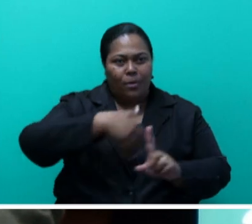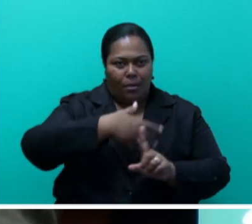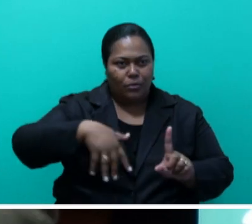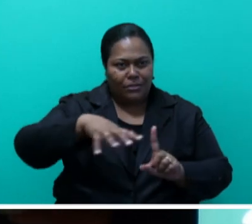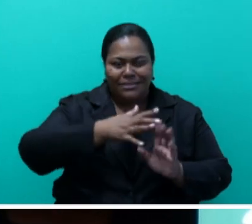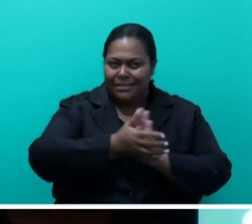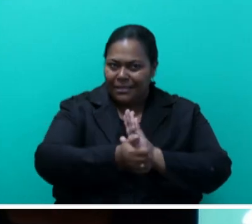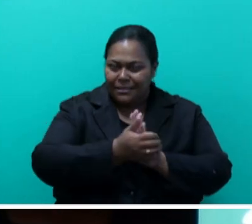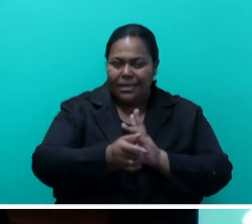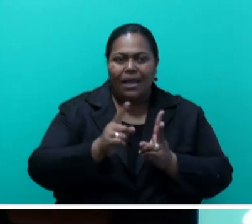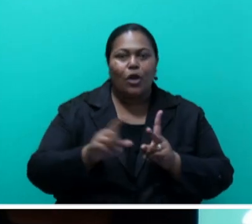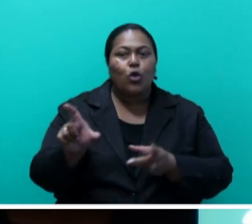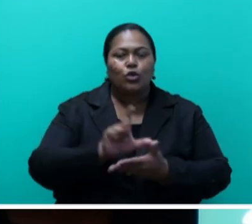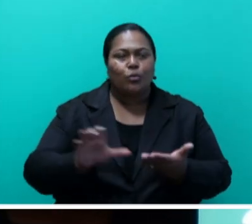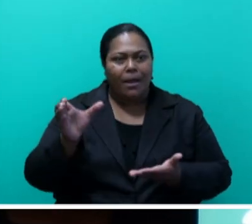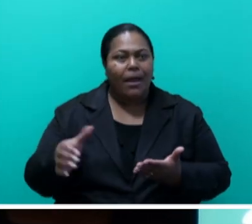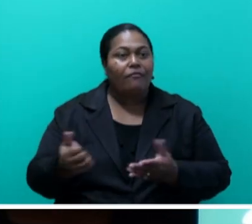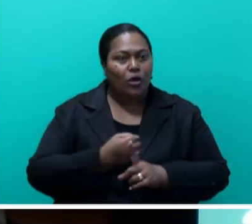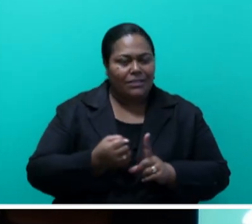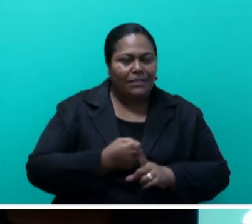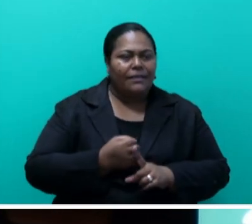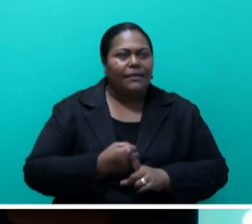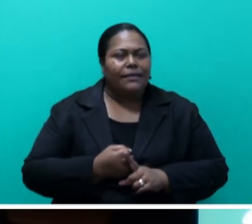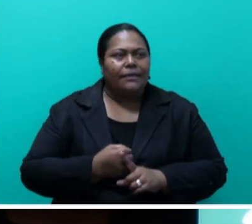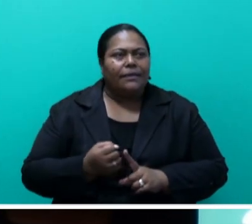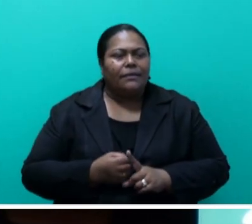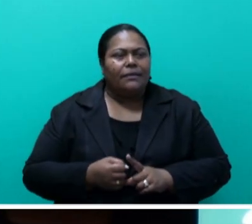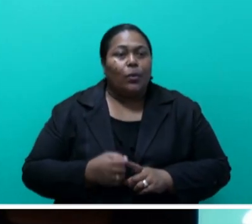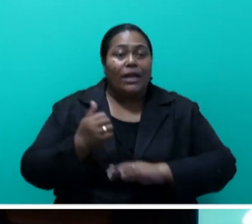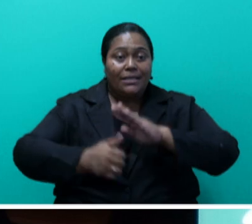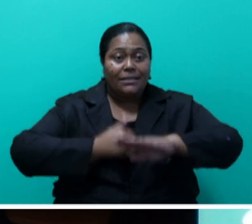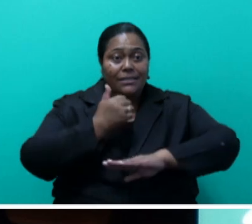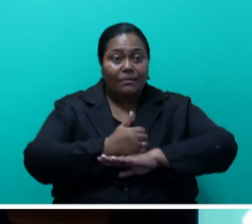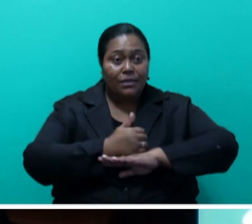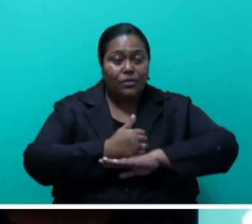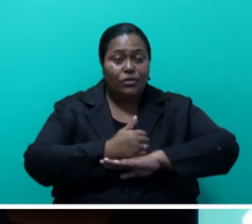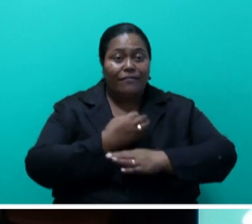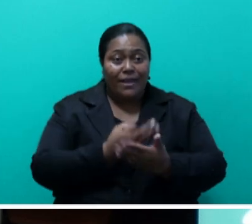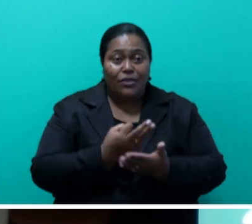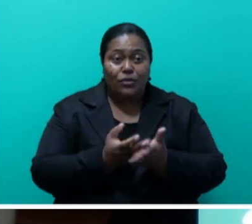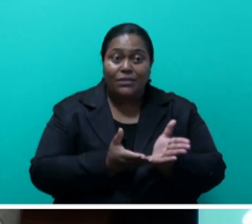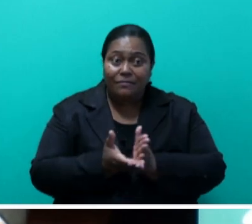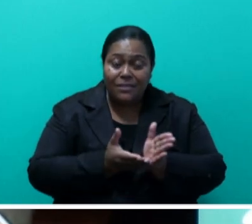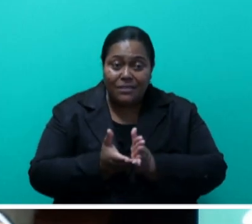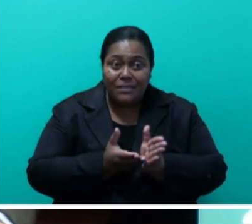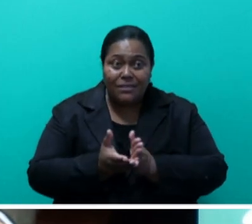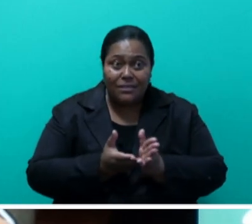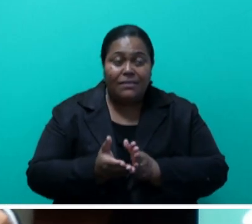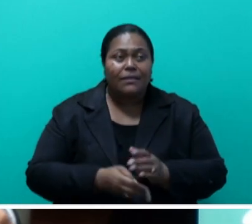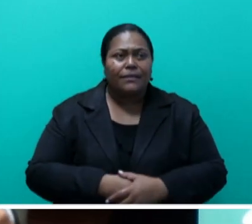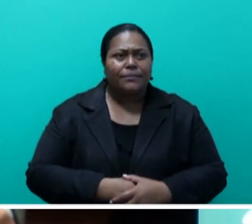advocacy. Mr. Speaker, in the establishment of the Financial Services